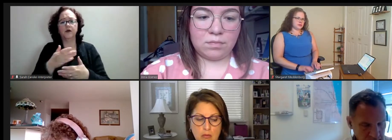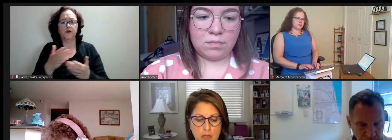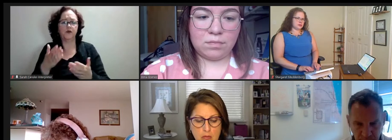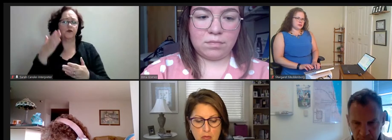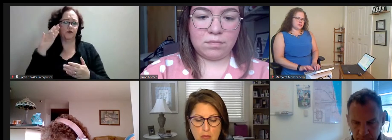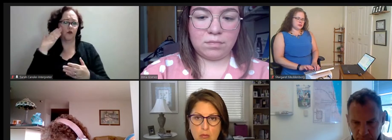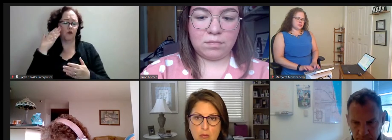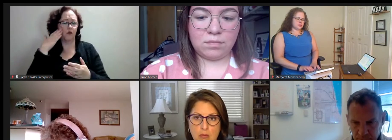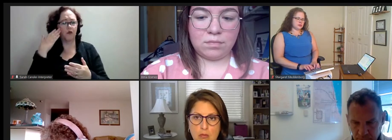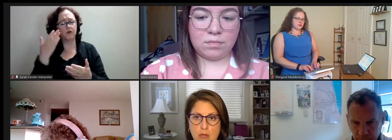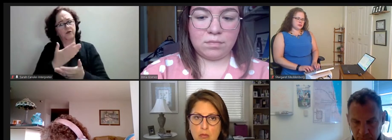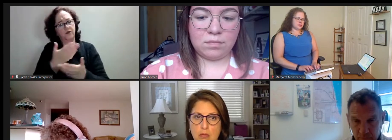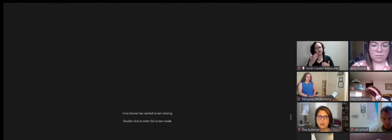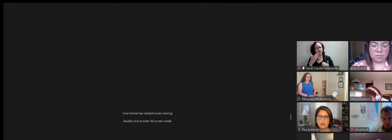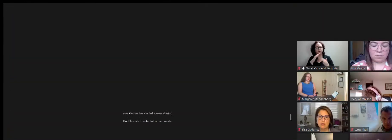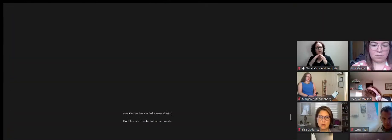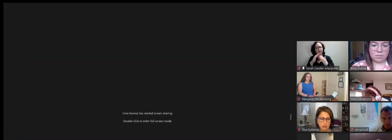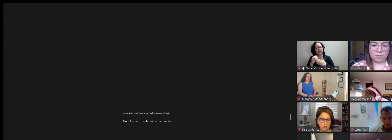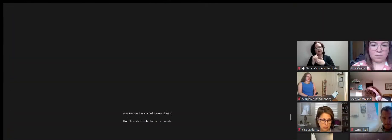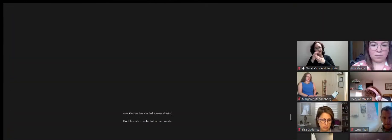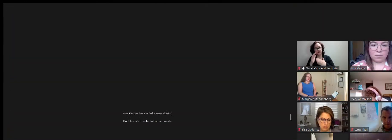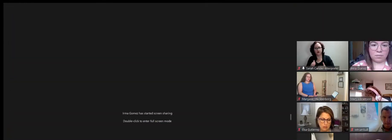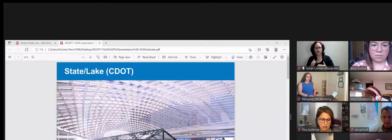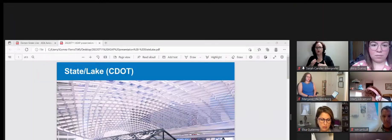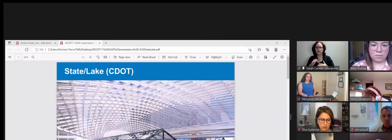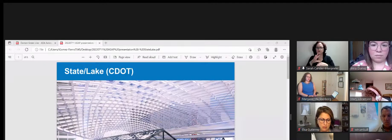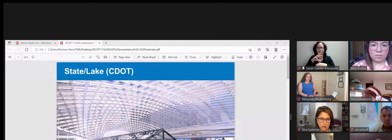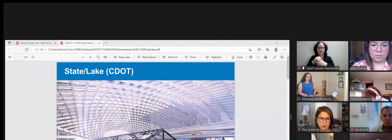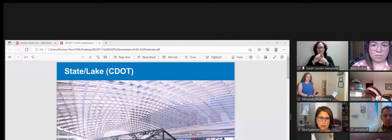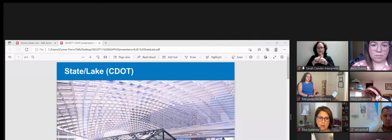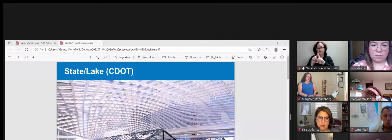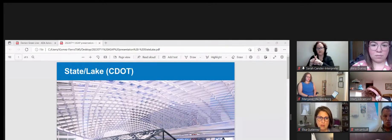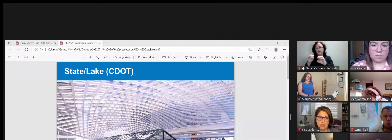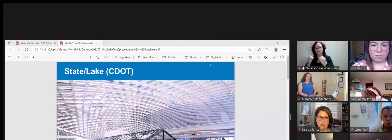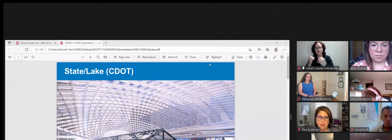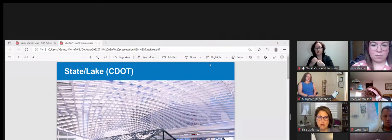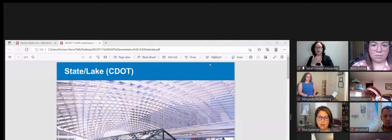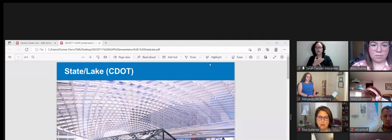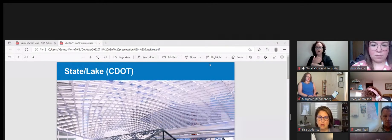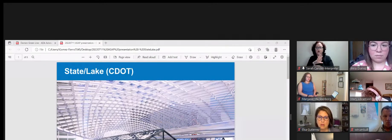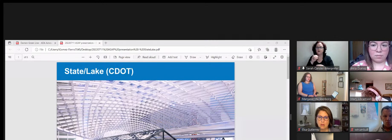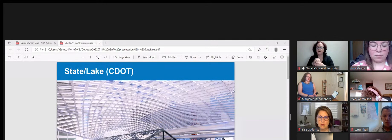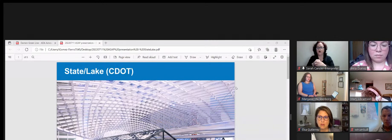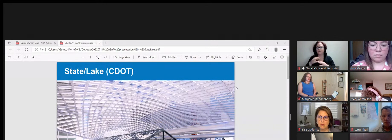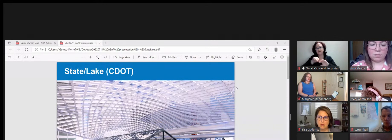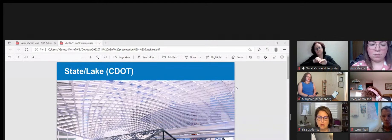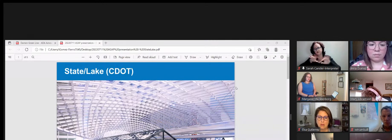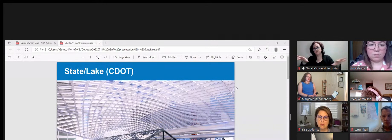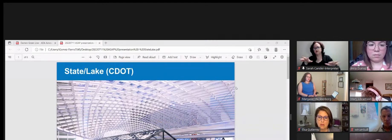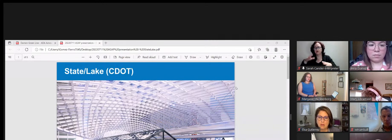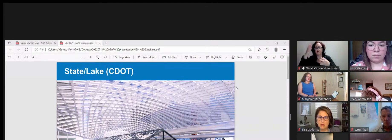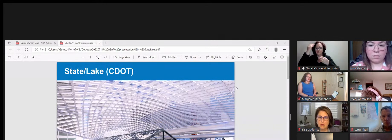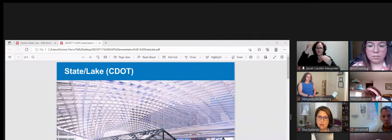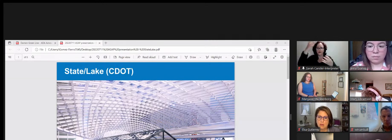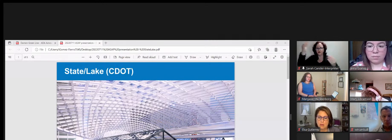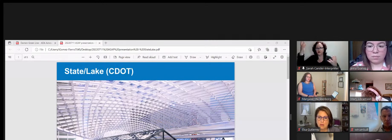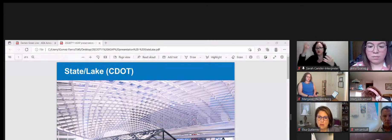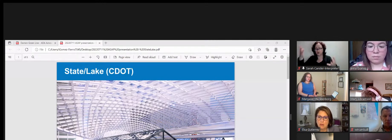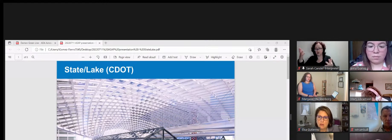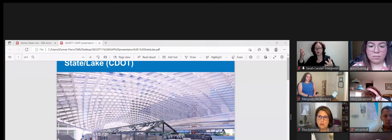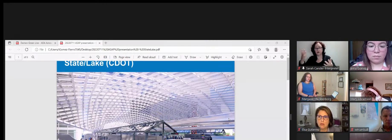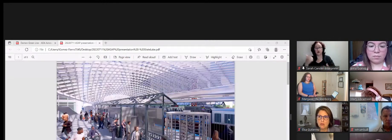leaders and leaders of organizations that can help disseminate the information. So we would take advantage of that as we have in the